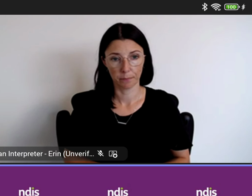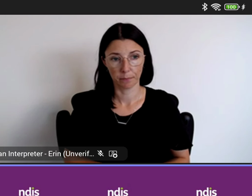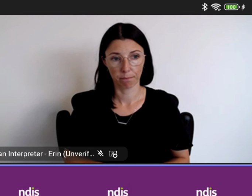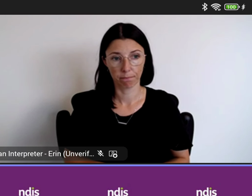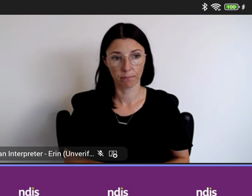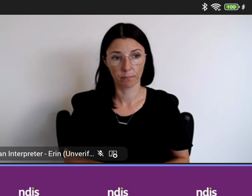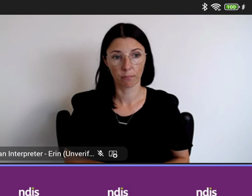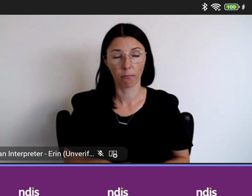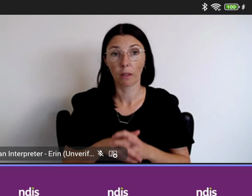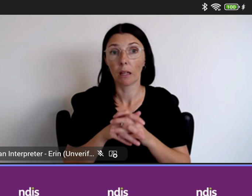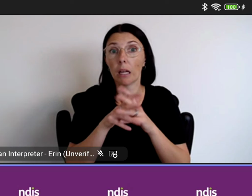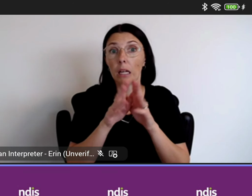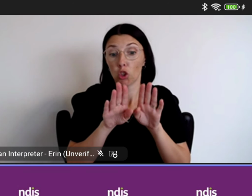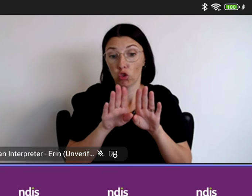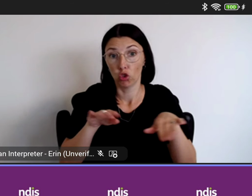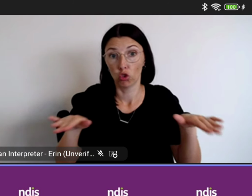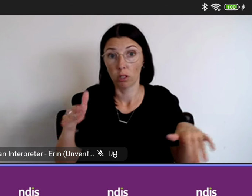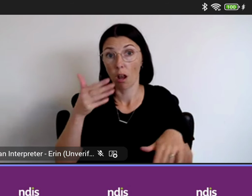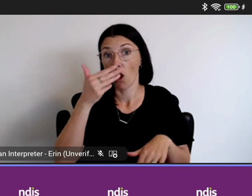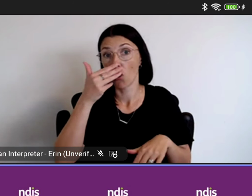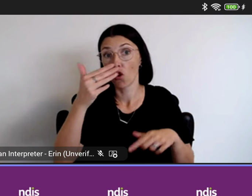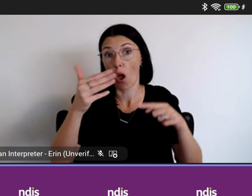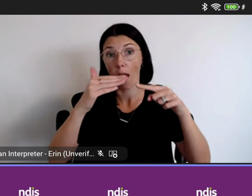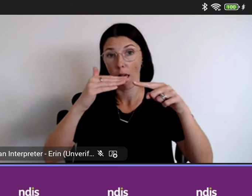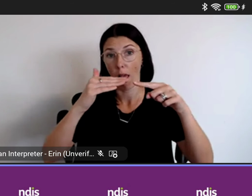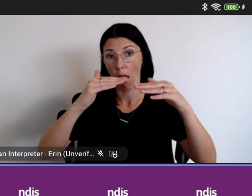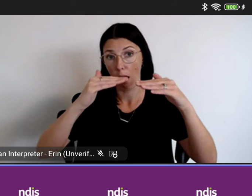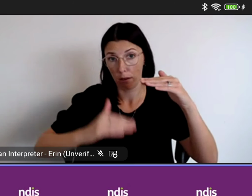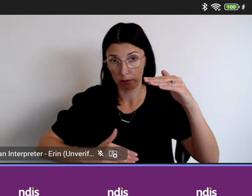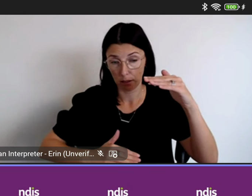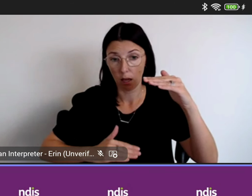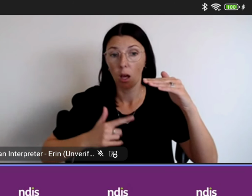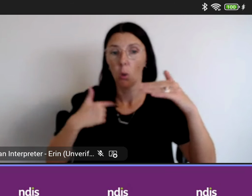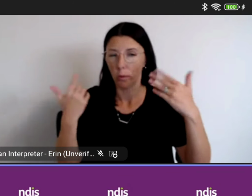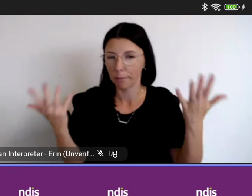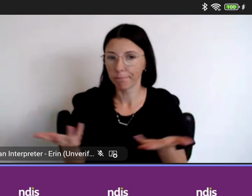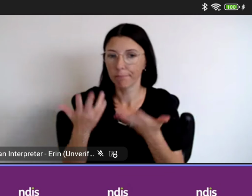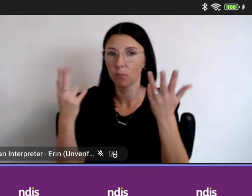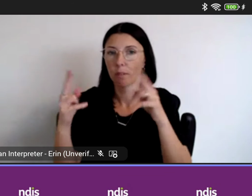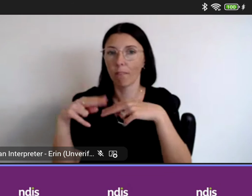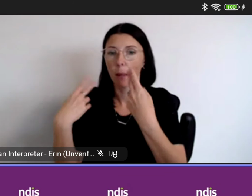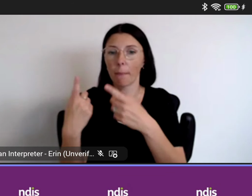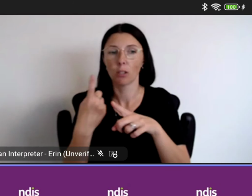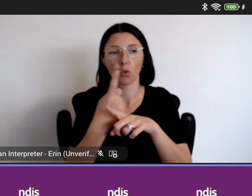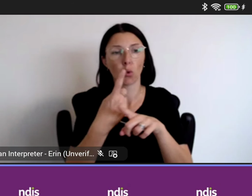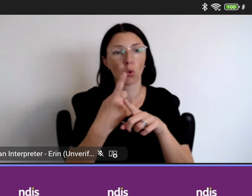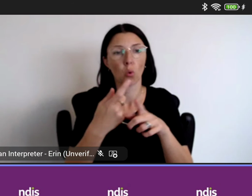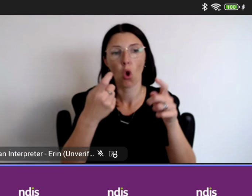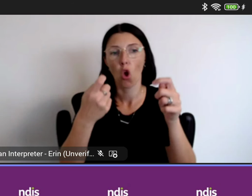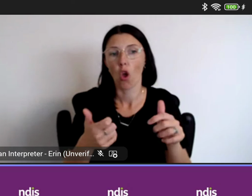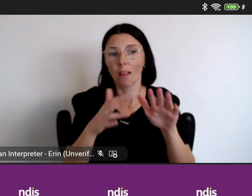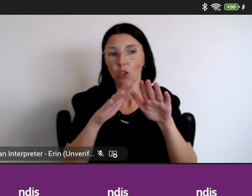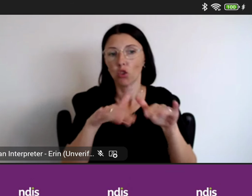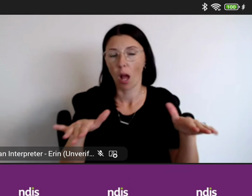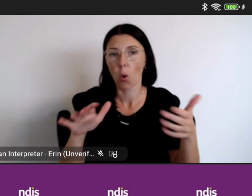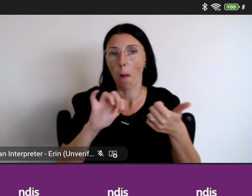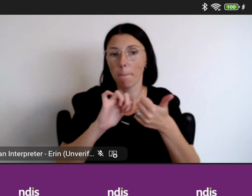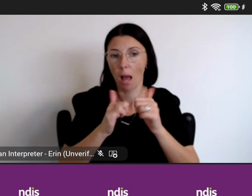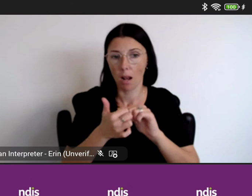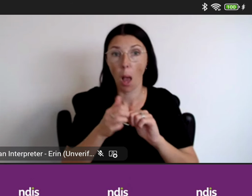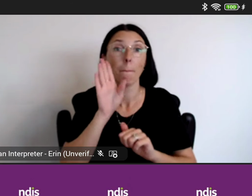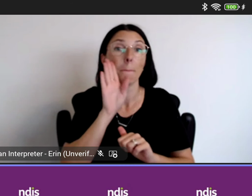For children younger than 9, we encourage families to talk to an early childhood partner before applying to the NDIS.